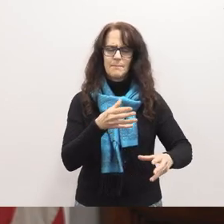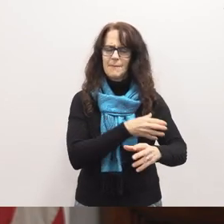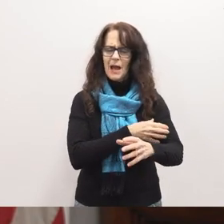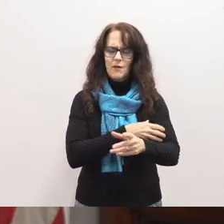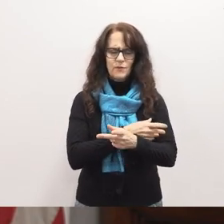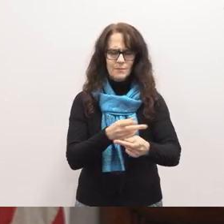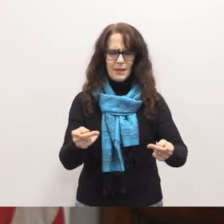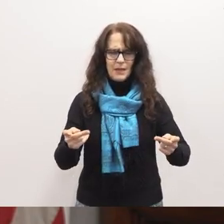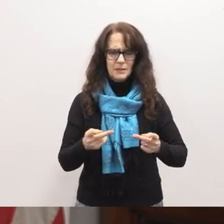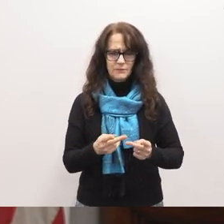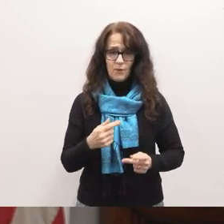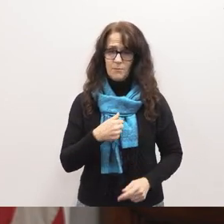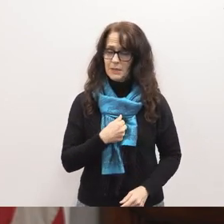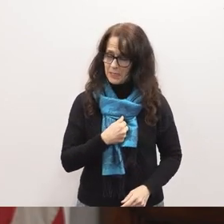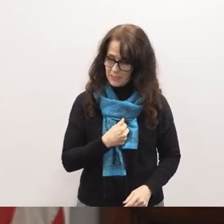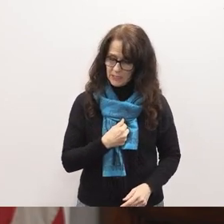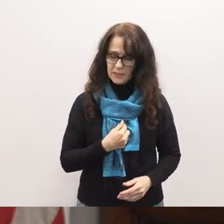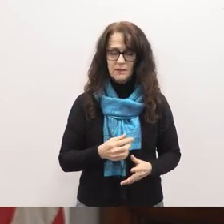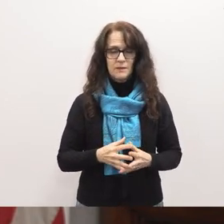spaces for me